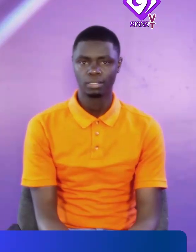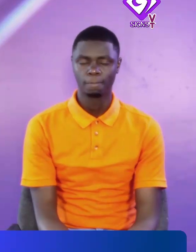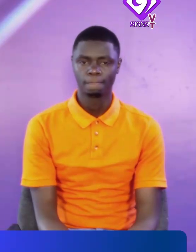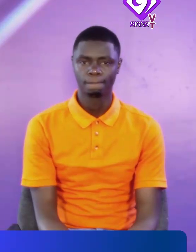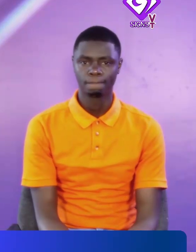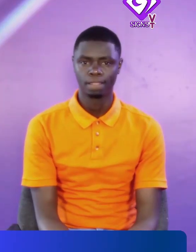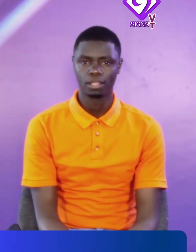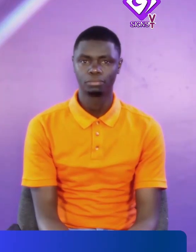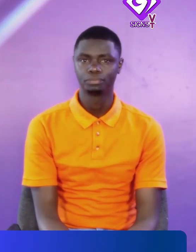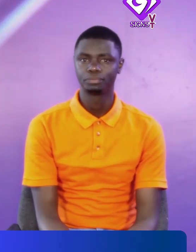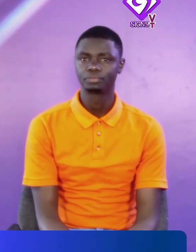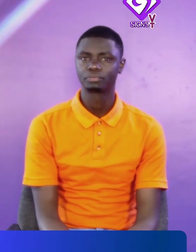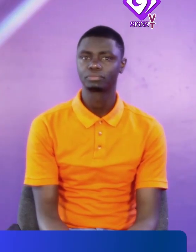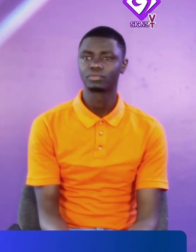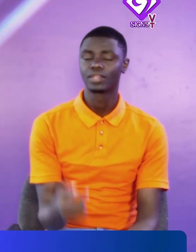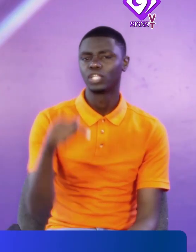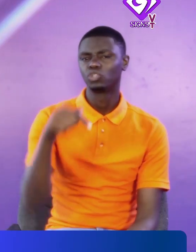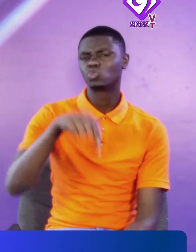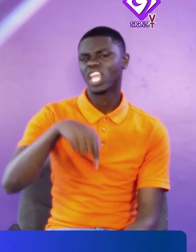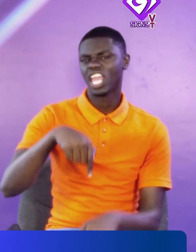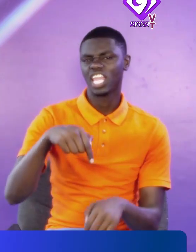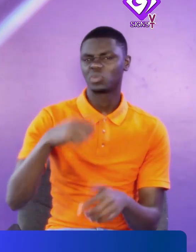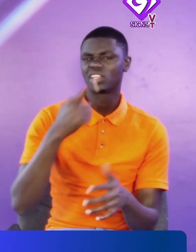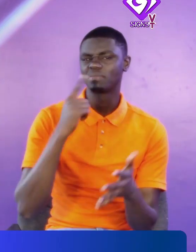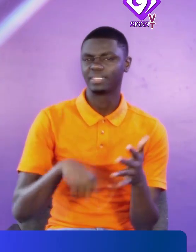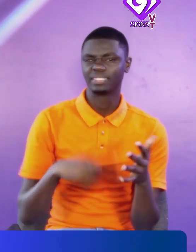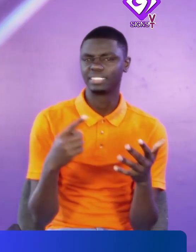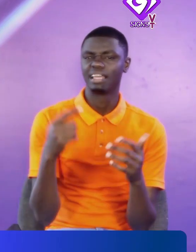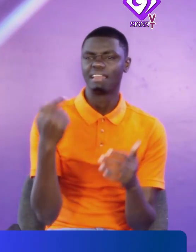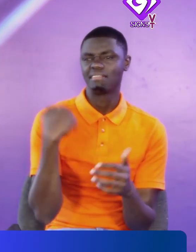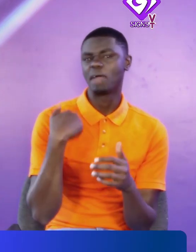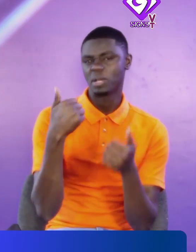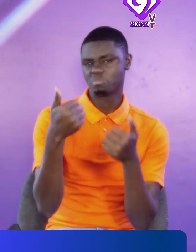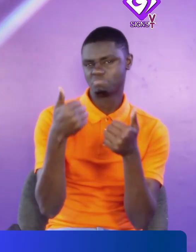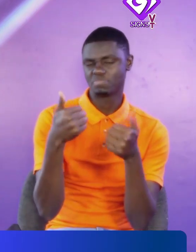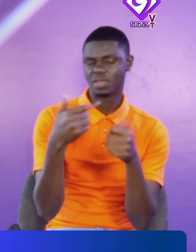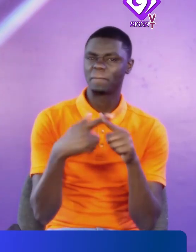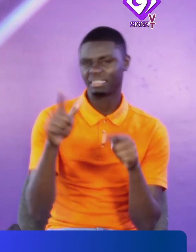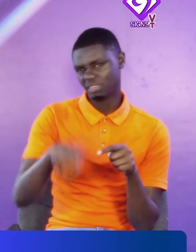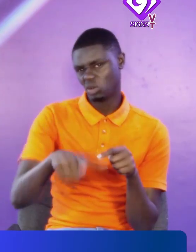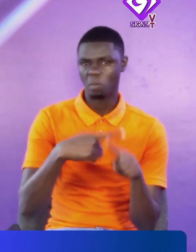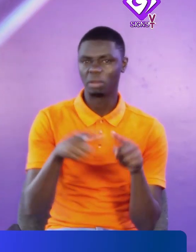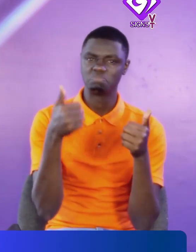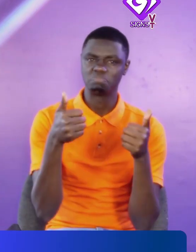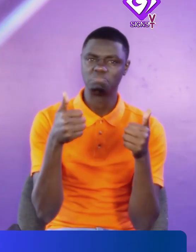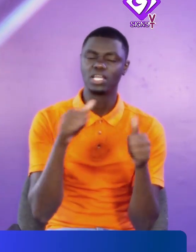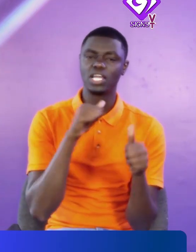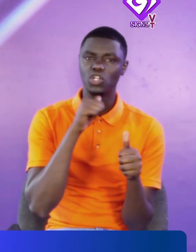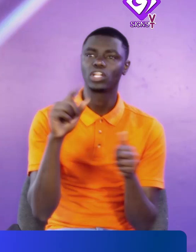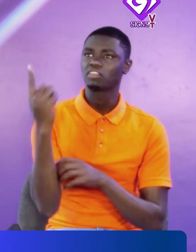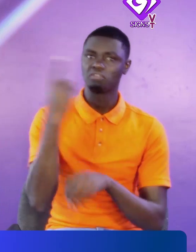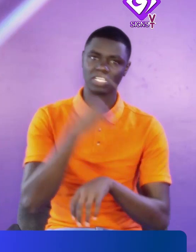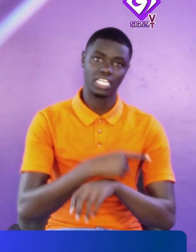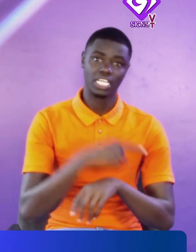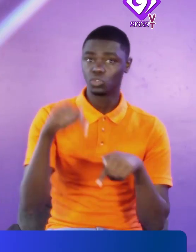So far numbers za leo tusema ni za kuridhisha, japo bado ziko chini, lakini si kama siku ya kwanza. Kwa mfano kama